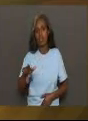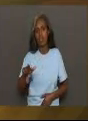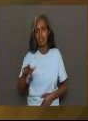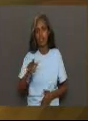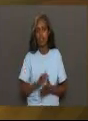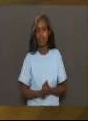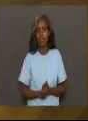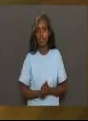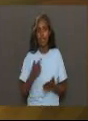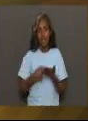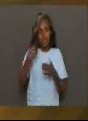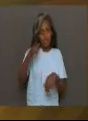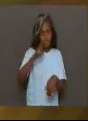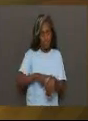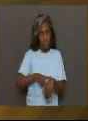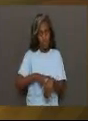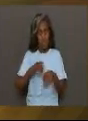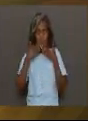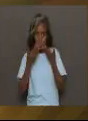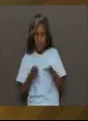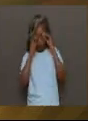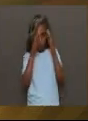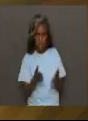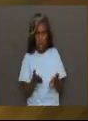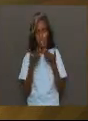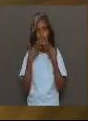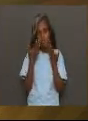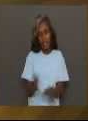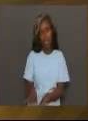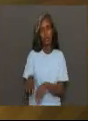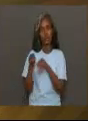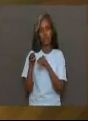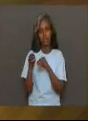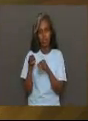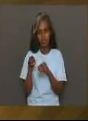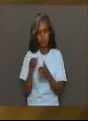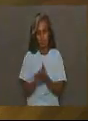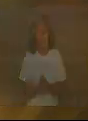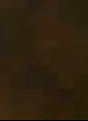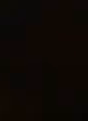Until next time, thank you, teacher. Thank you, students.